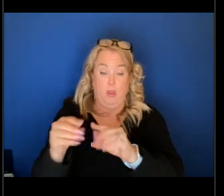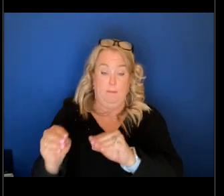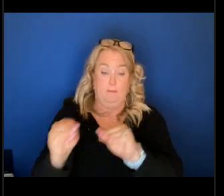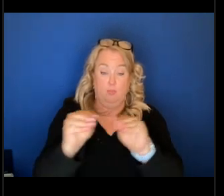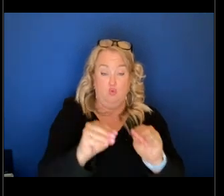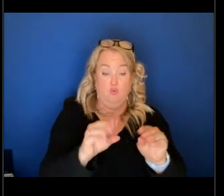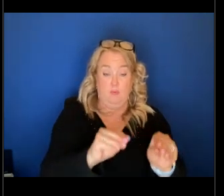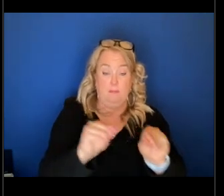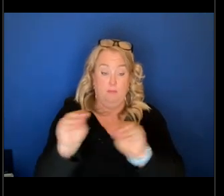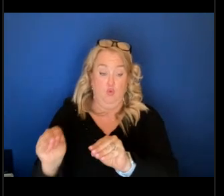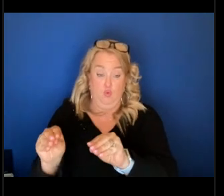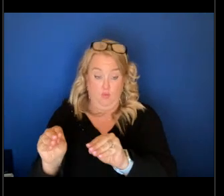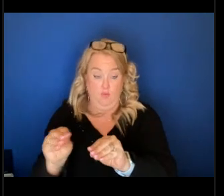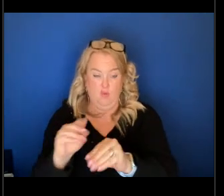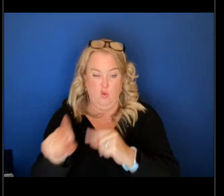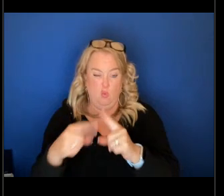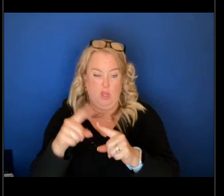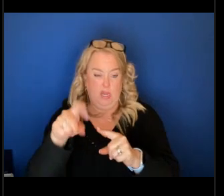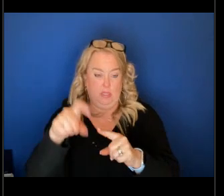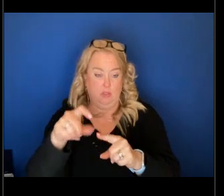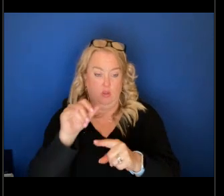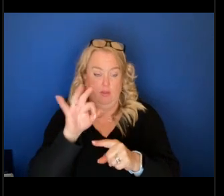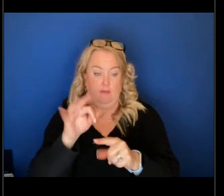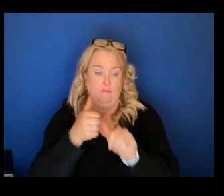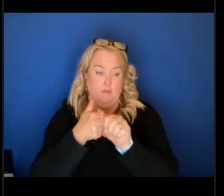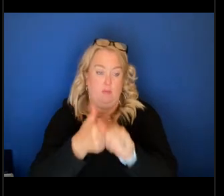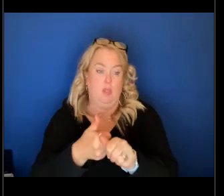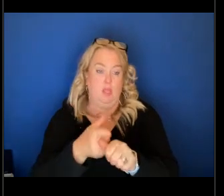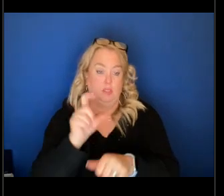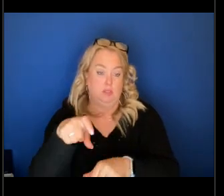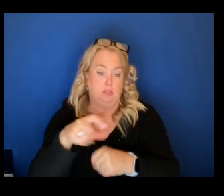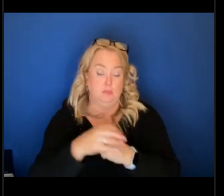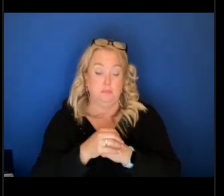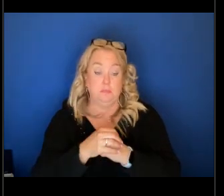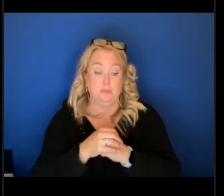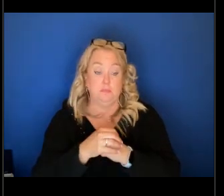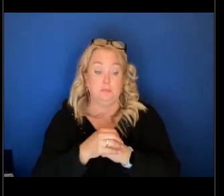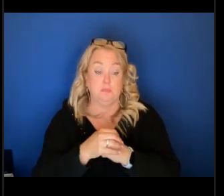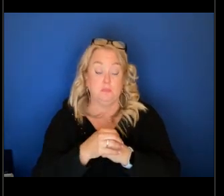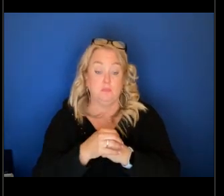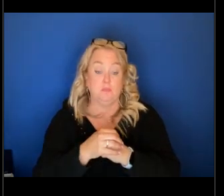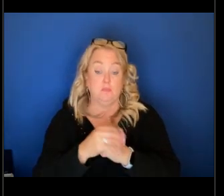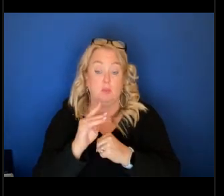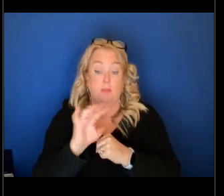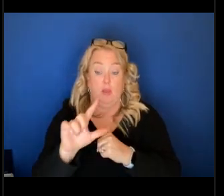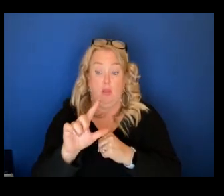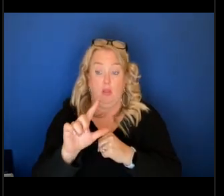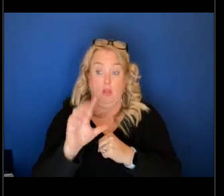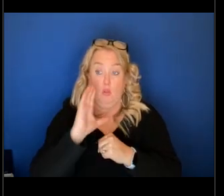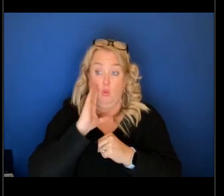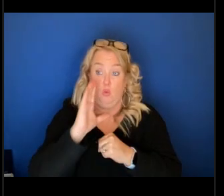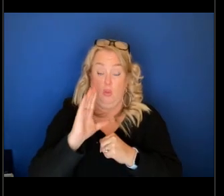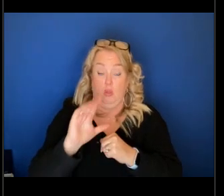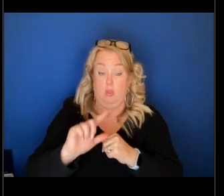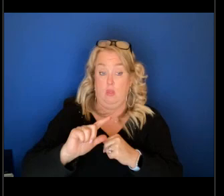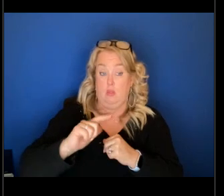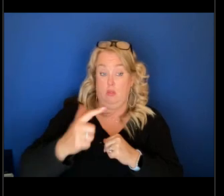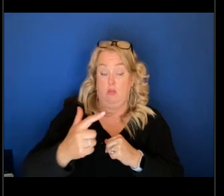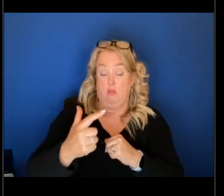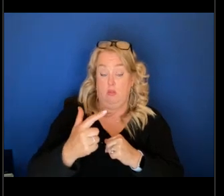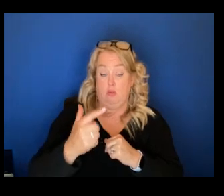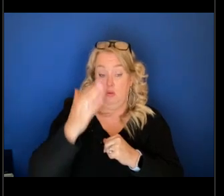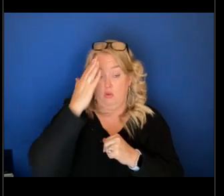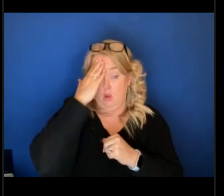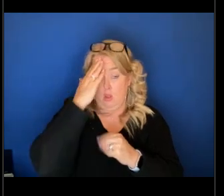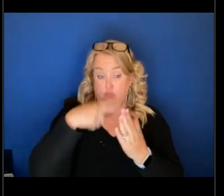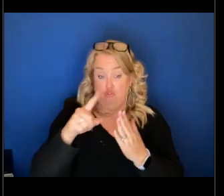or left, whichever is necessary for compliance. And Michael, Time for our last two knowledge